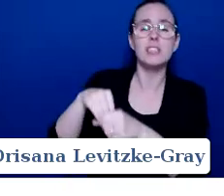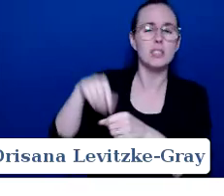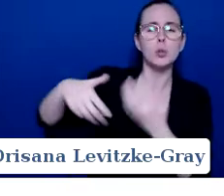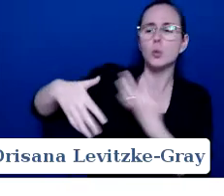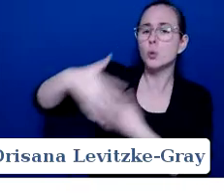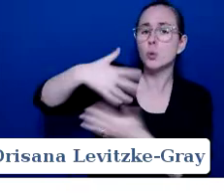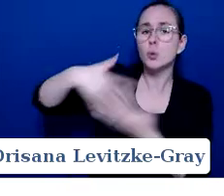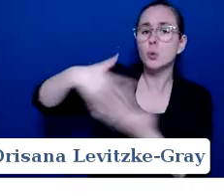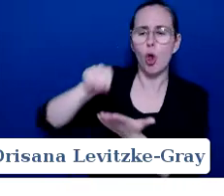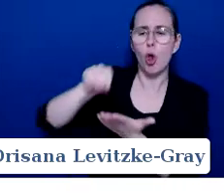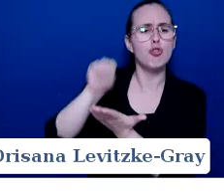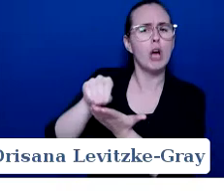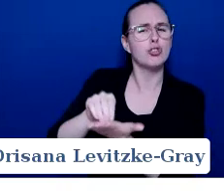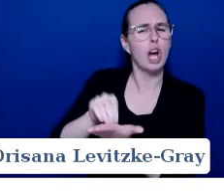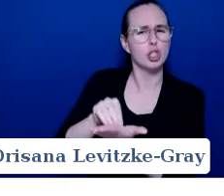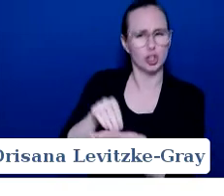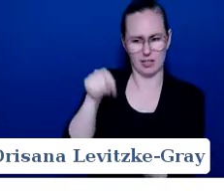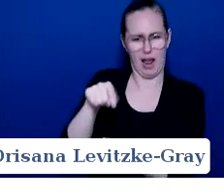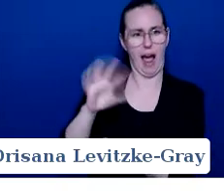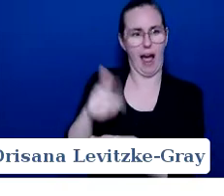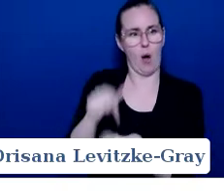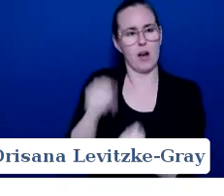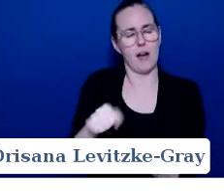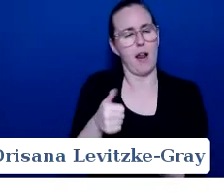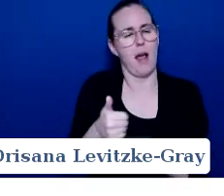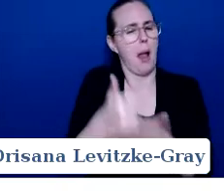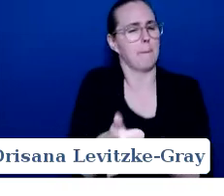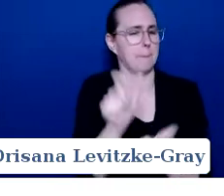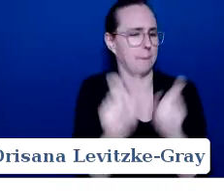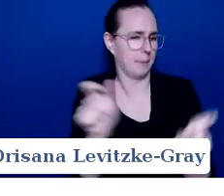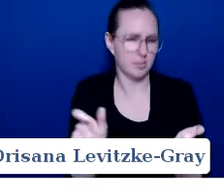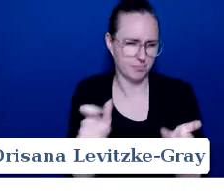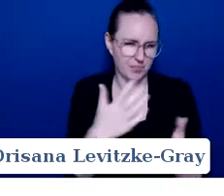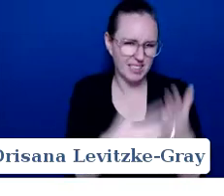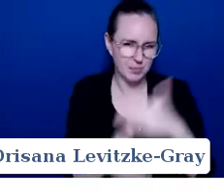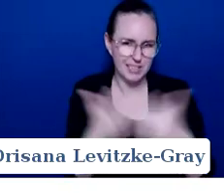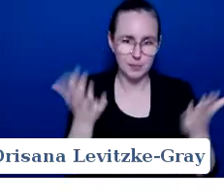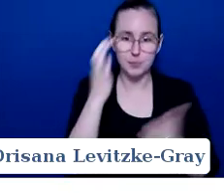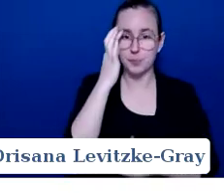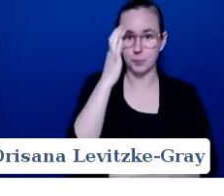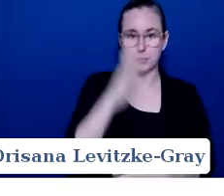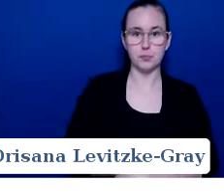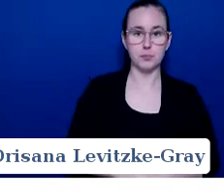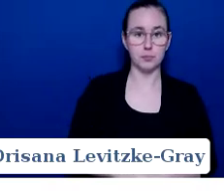Could you take the floor, please, Andrey? Thank you very much. Could you see my presentation?